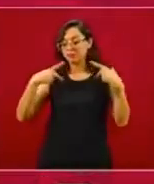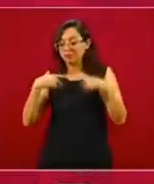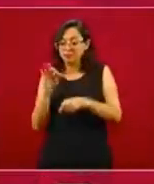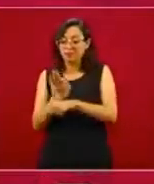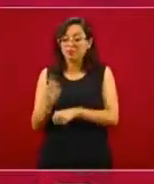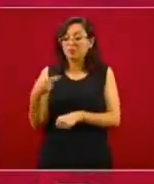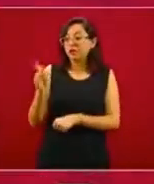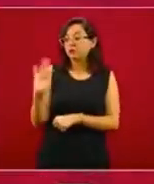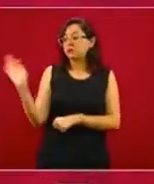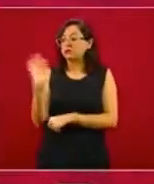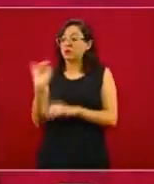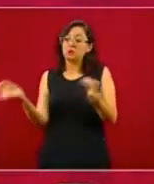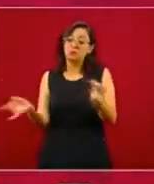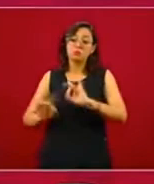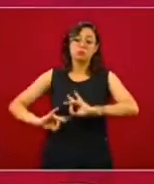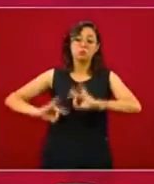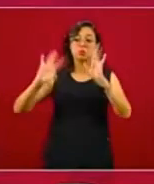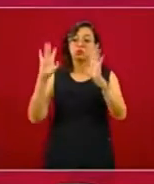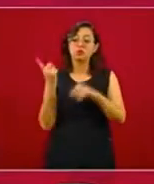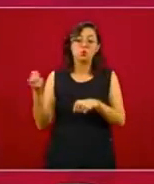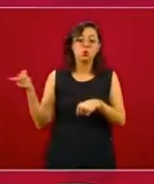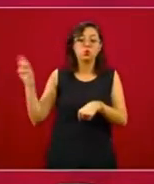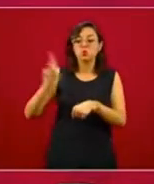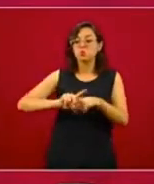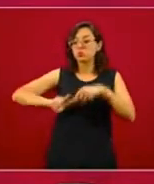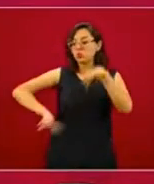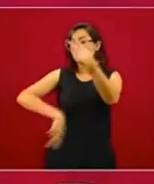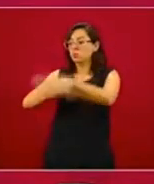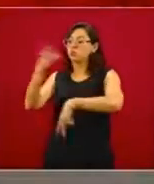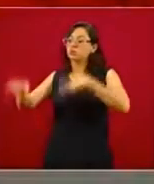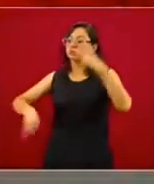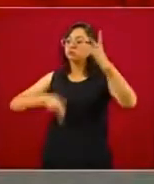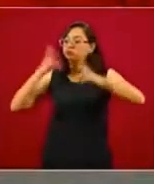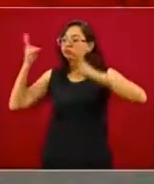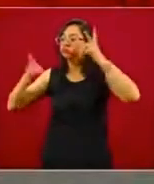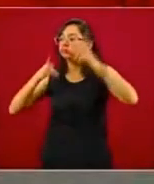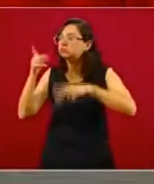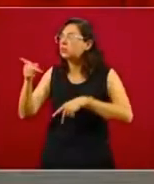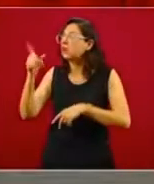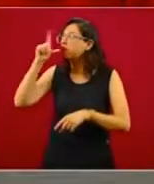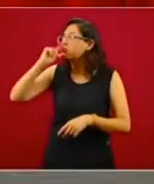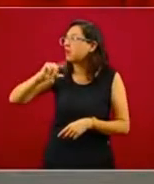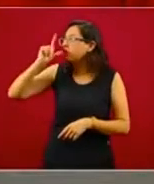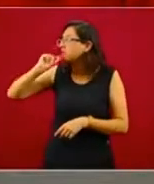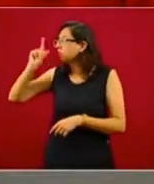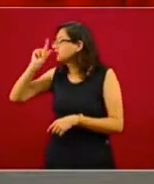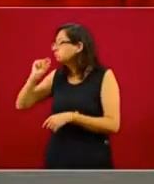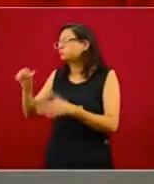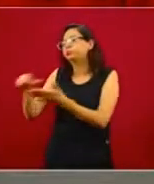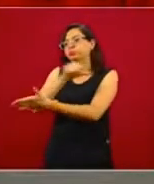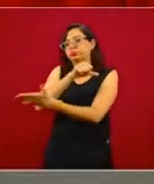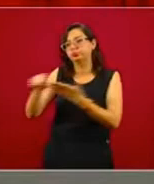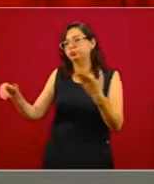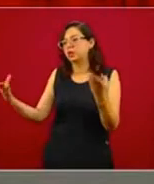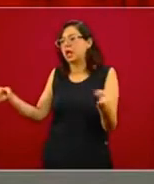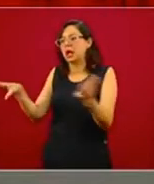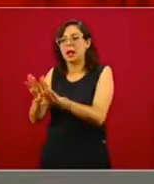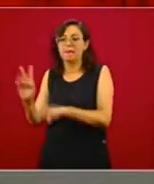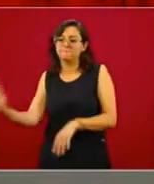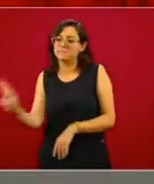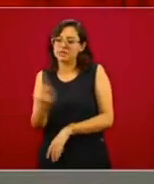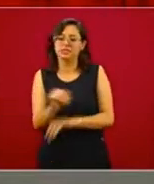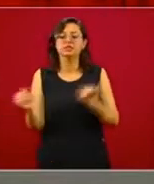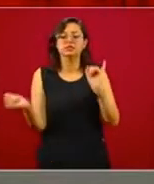provisions in the case of civil protection, but in the case of having any random inspection, close down